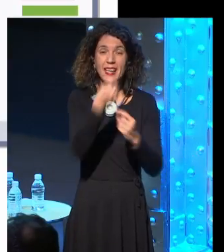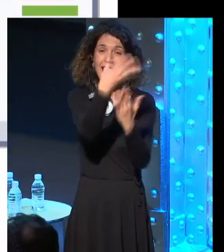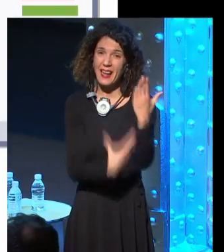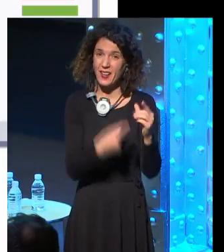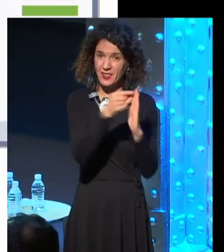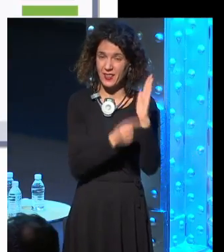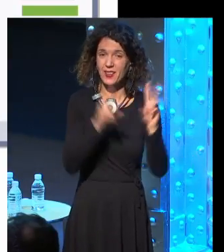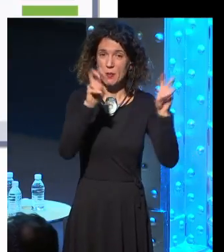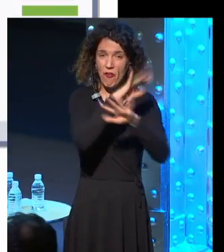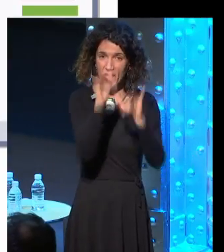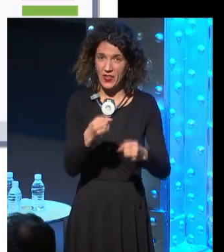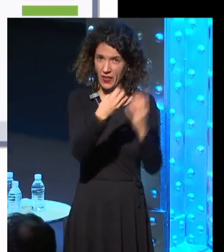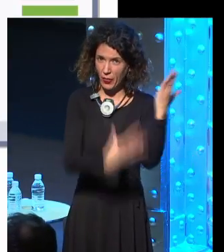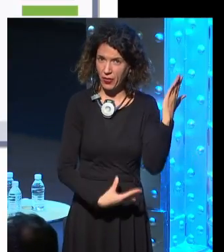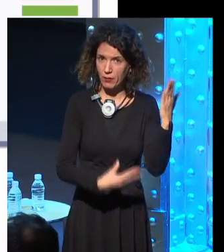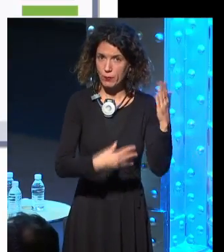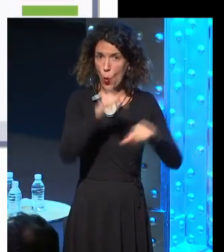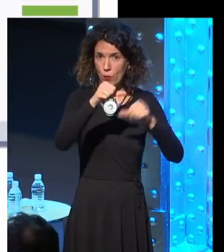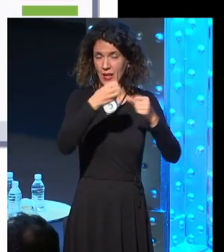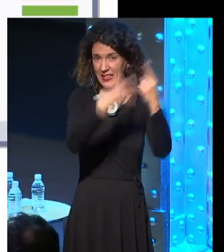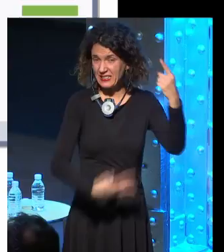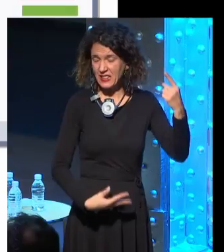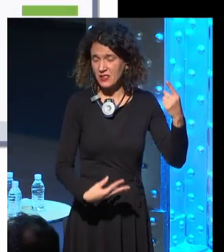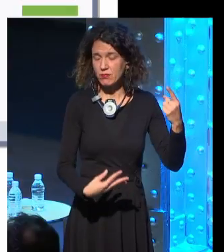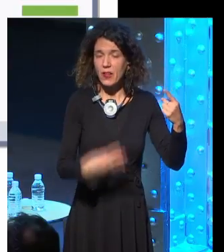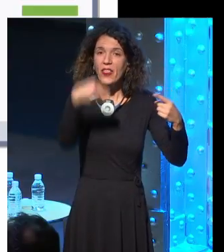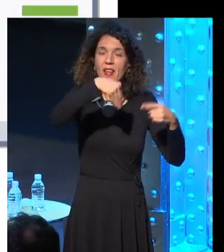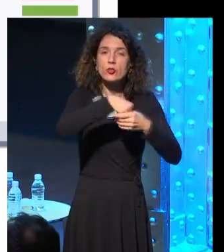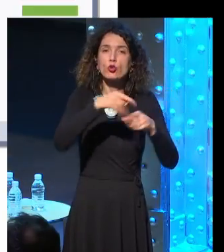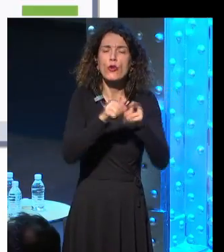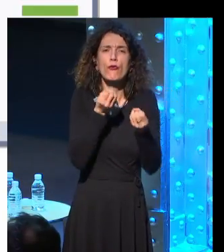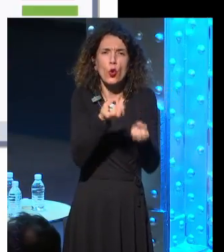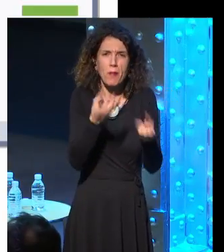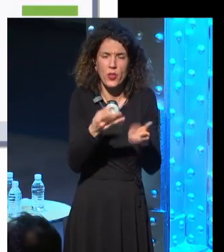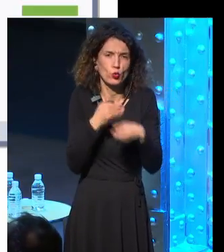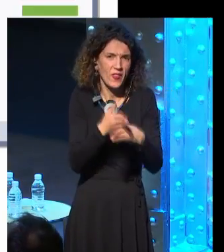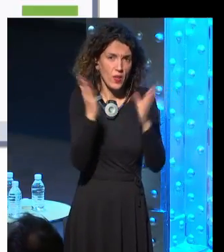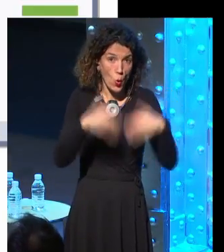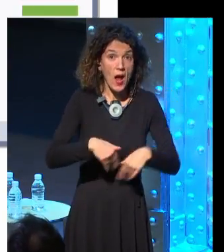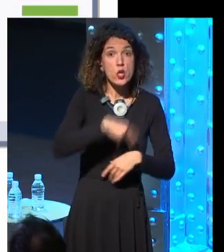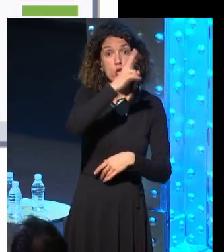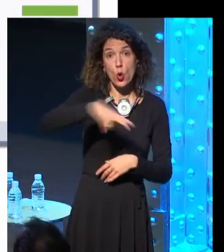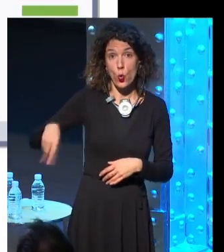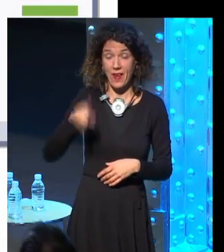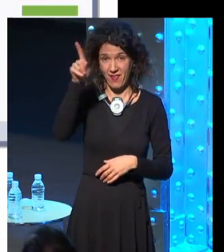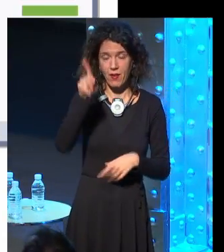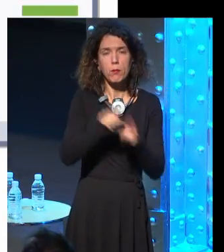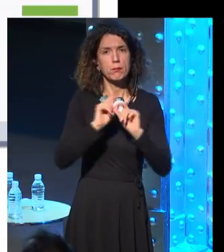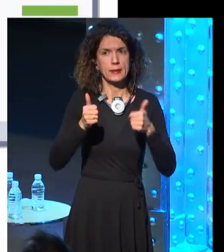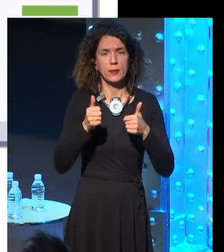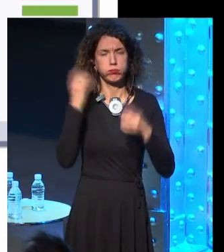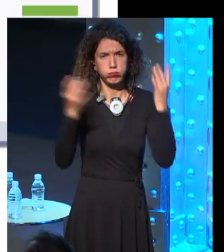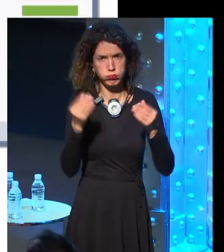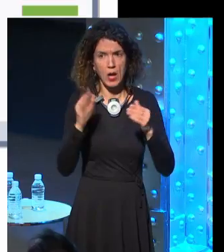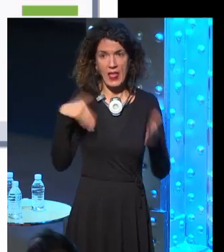little information made. In Norway, we have had a lot of initiatives the last few years on